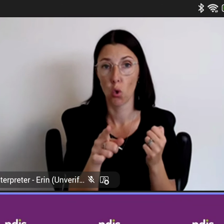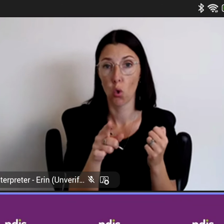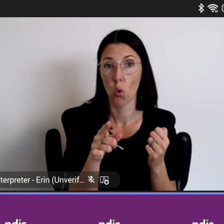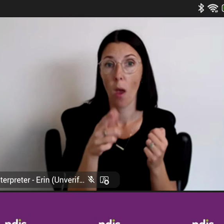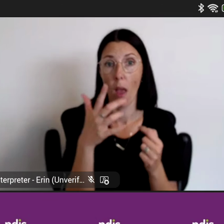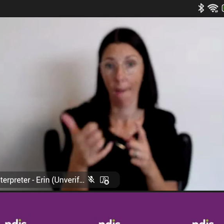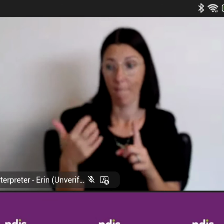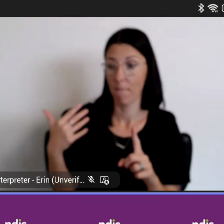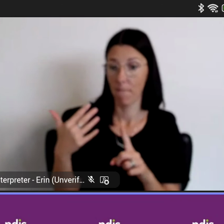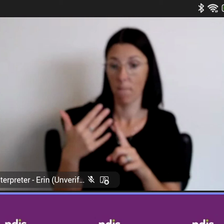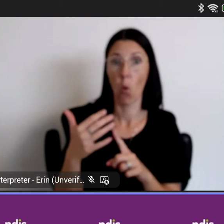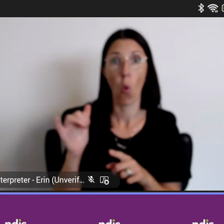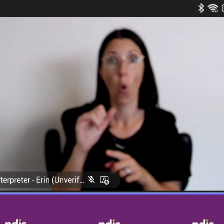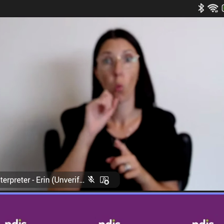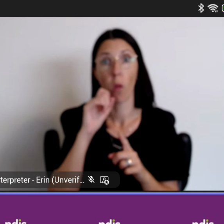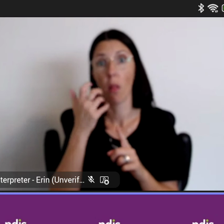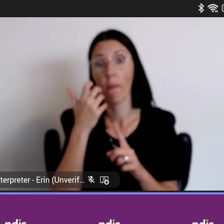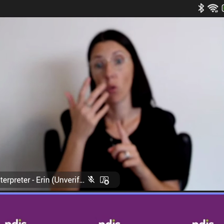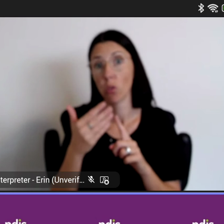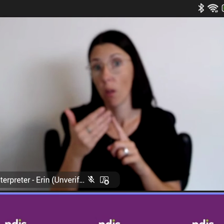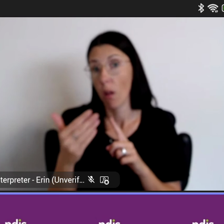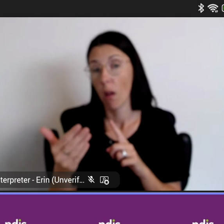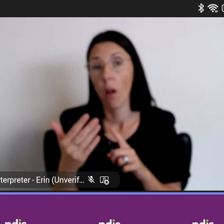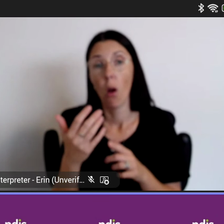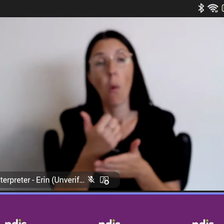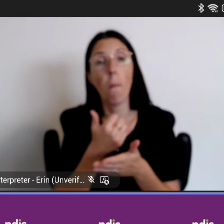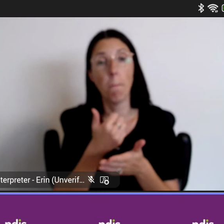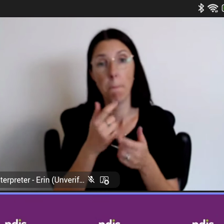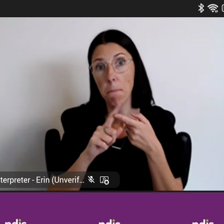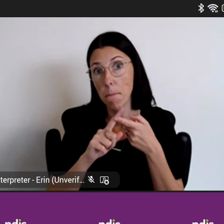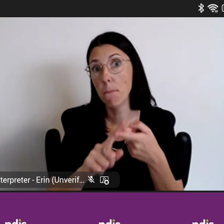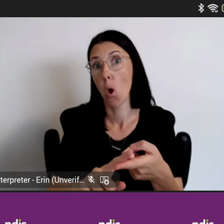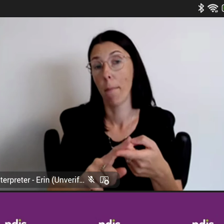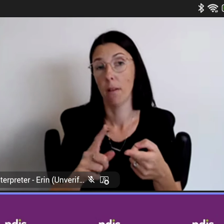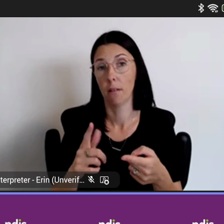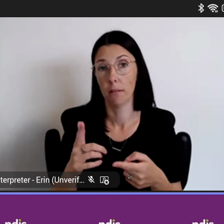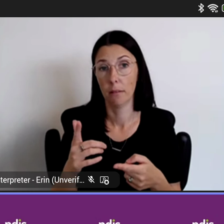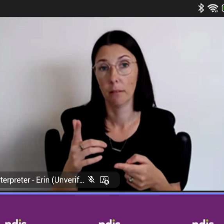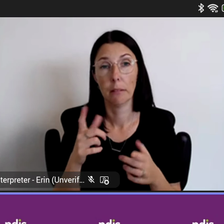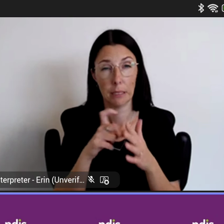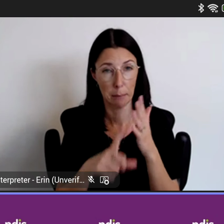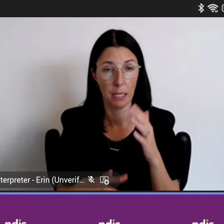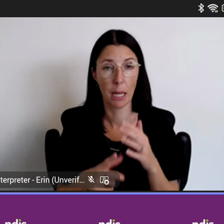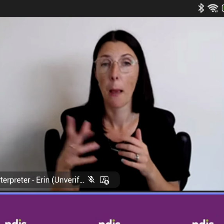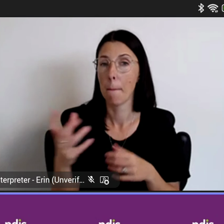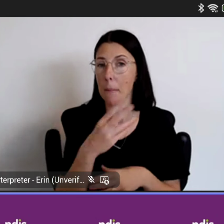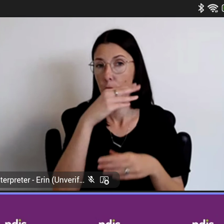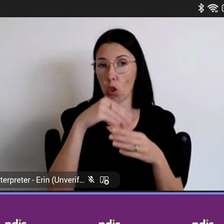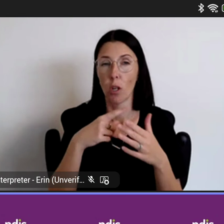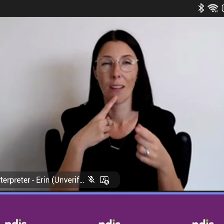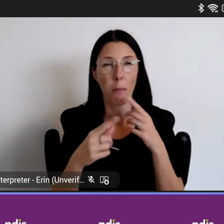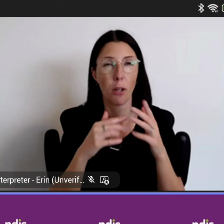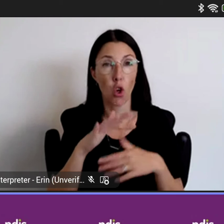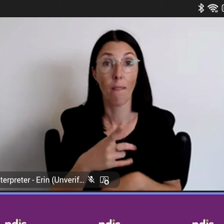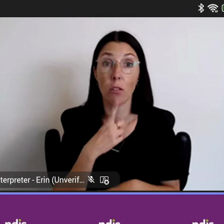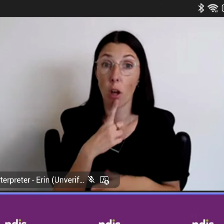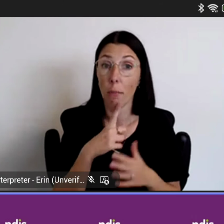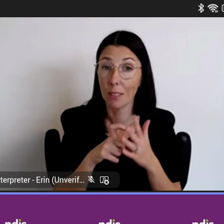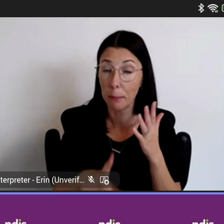a permanent disability, including information about the type of disability, the date of your disability